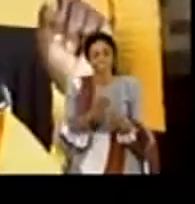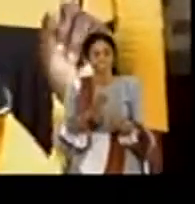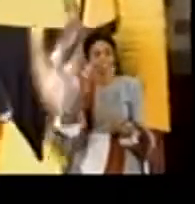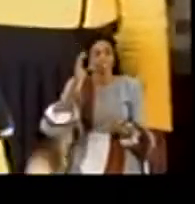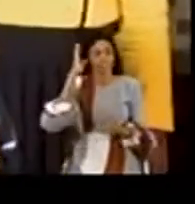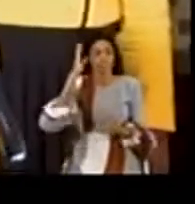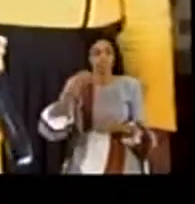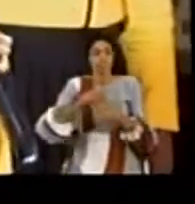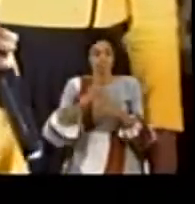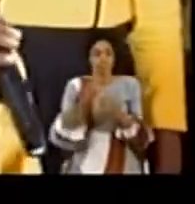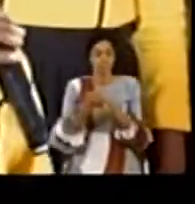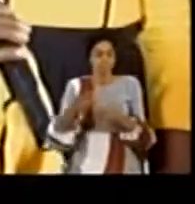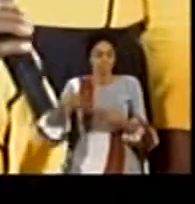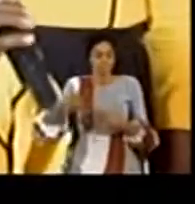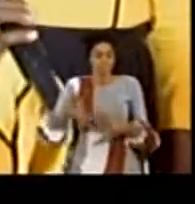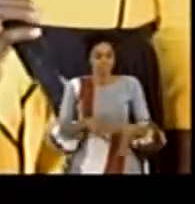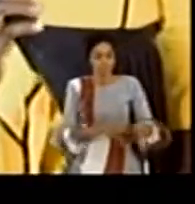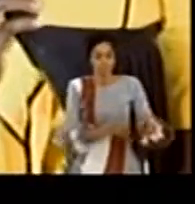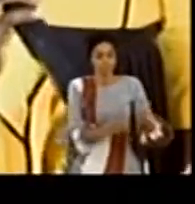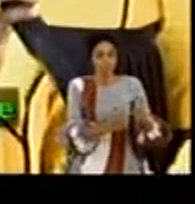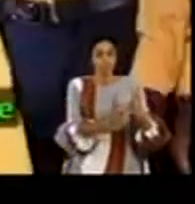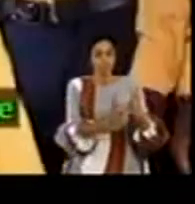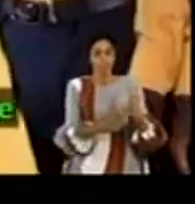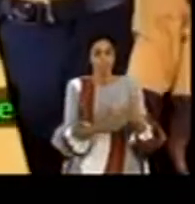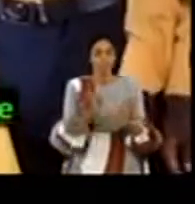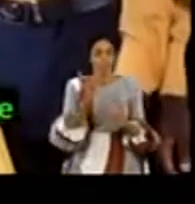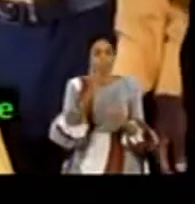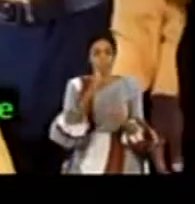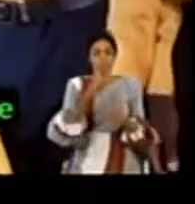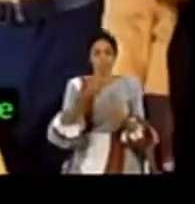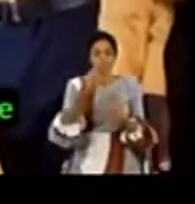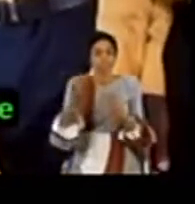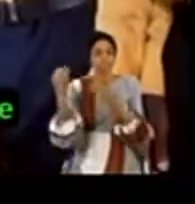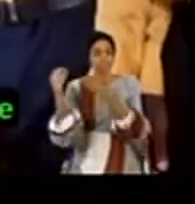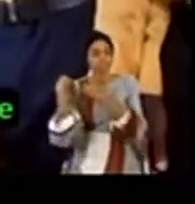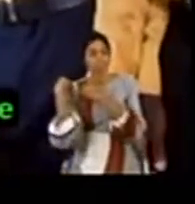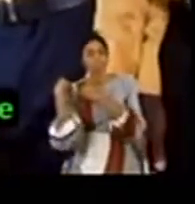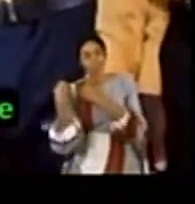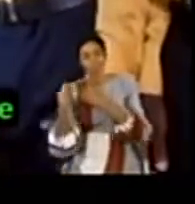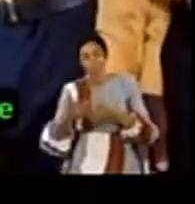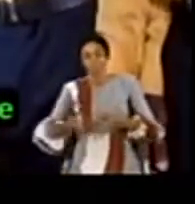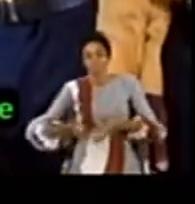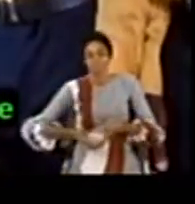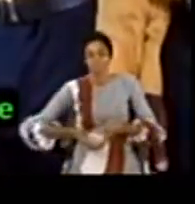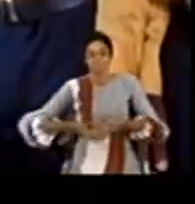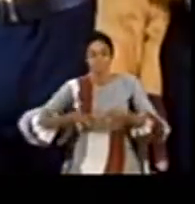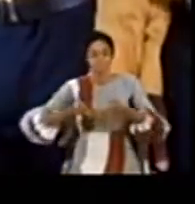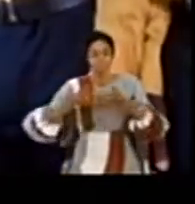When you bear a heavy load.